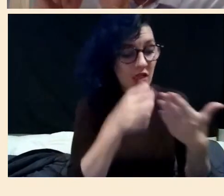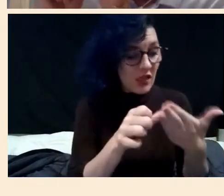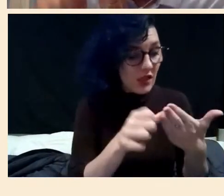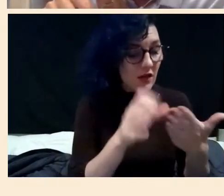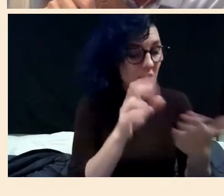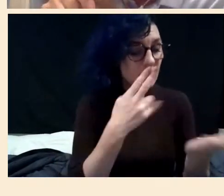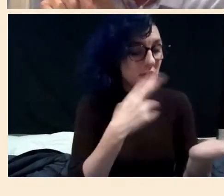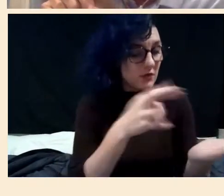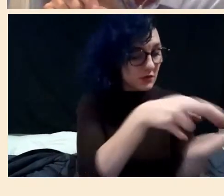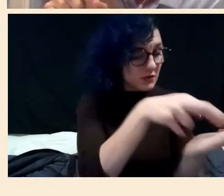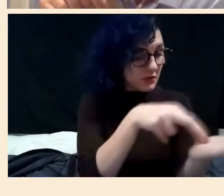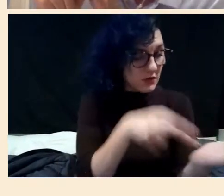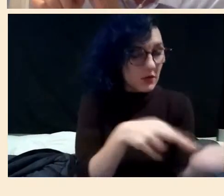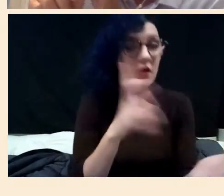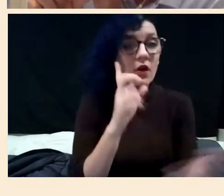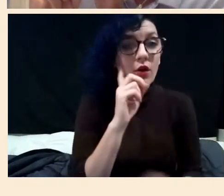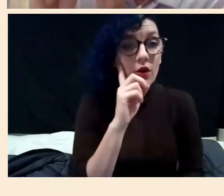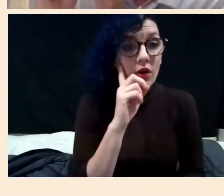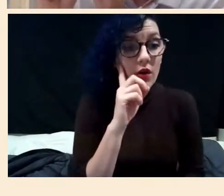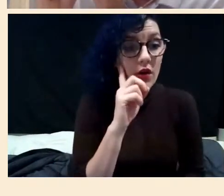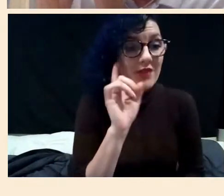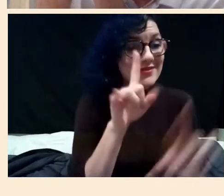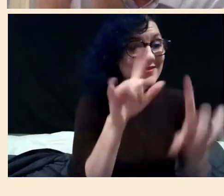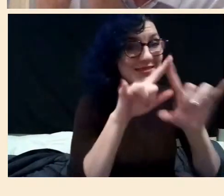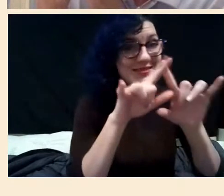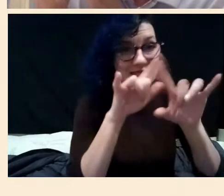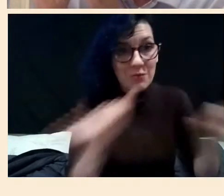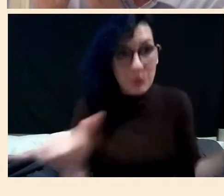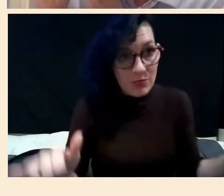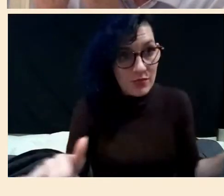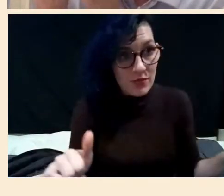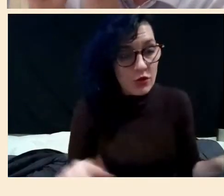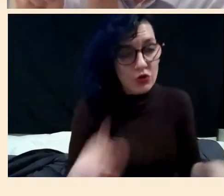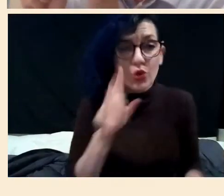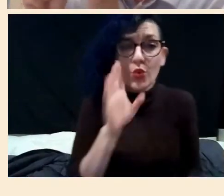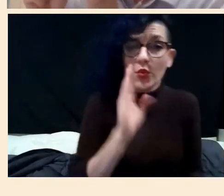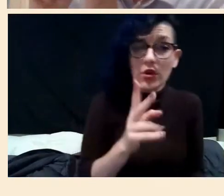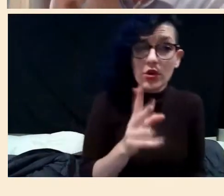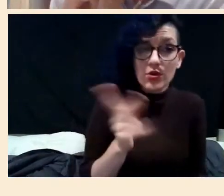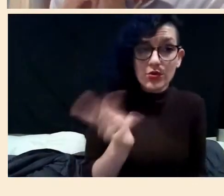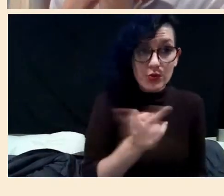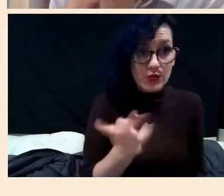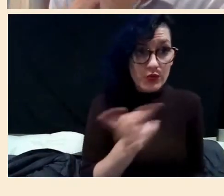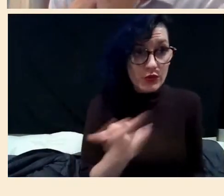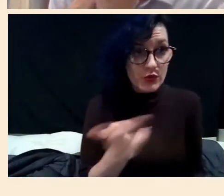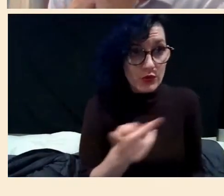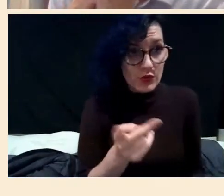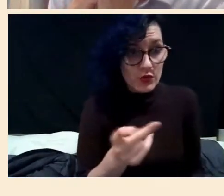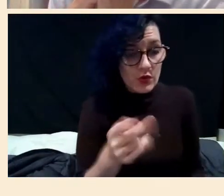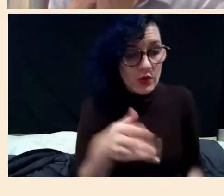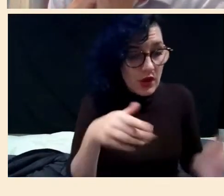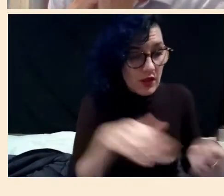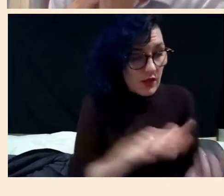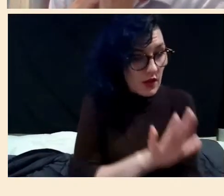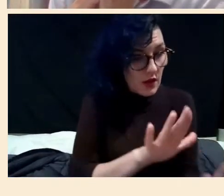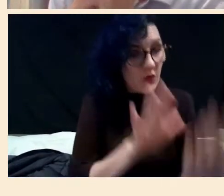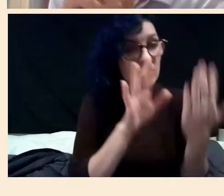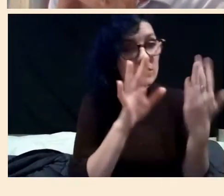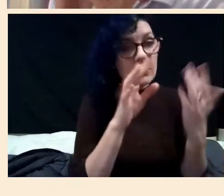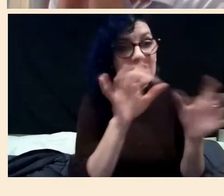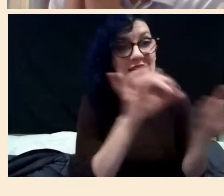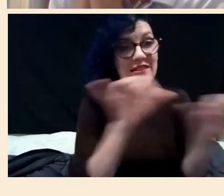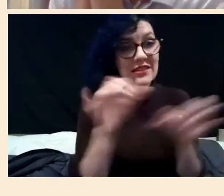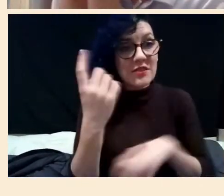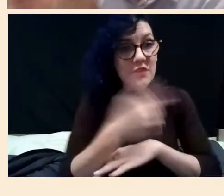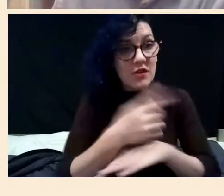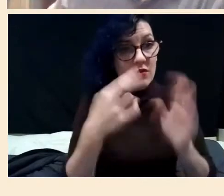measures, which is in-person polling centers and same-day registration as in your office as Secretary of State?